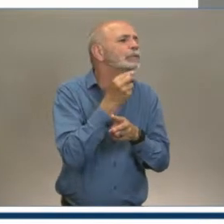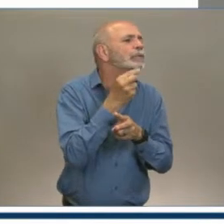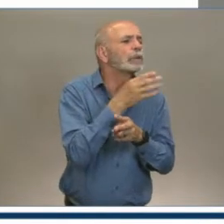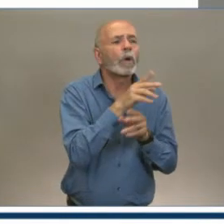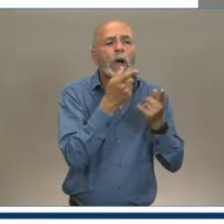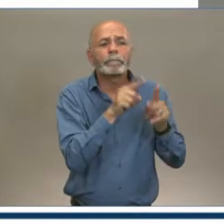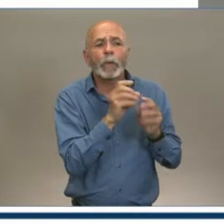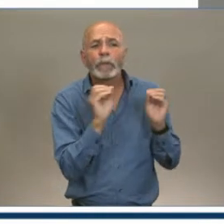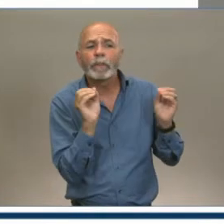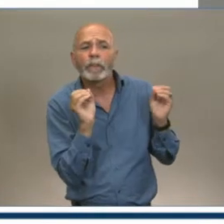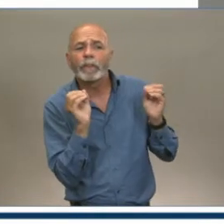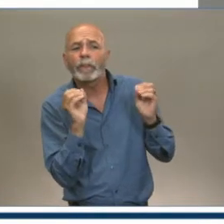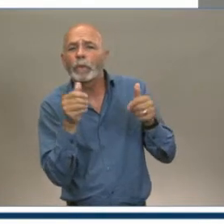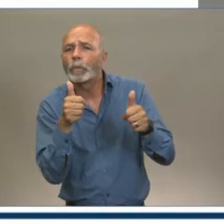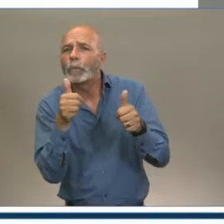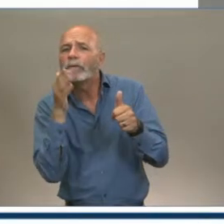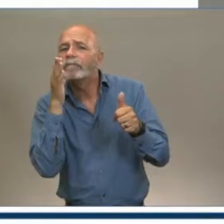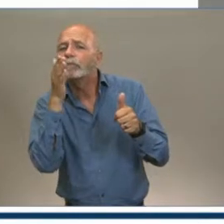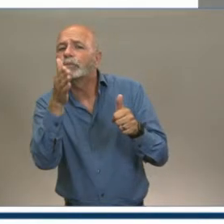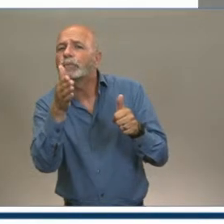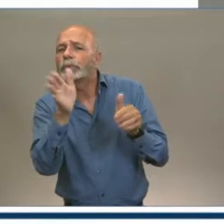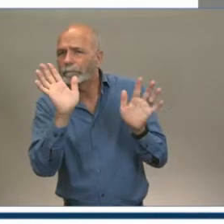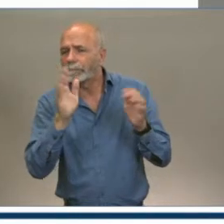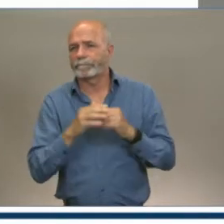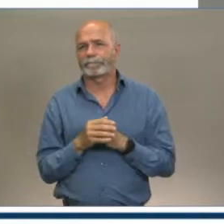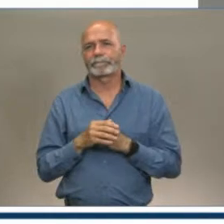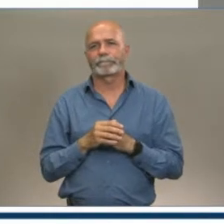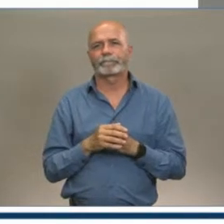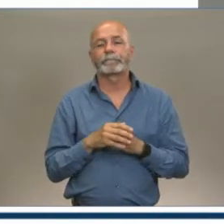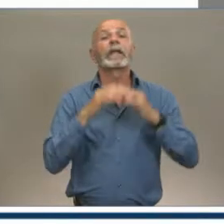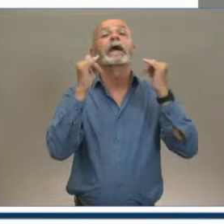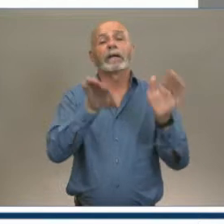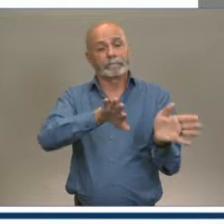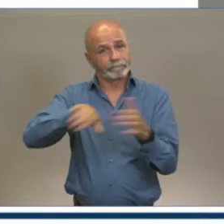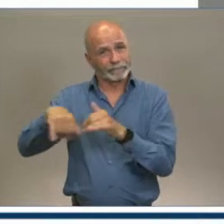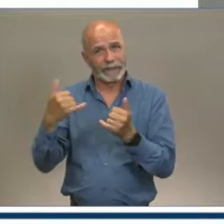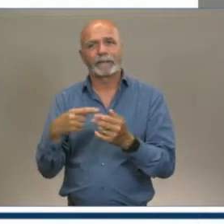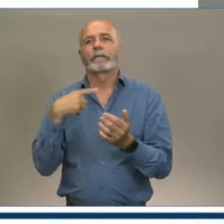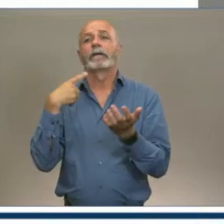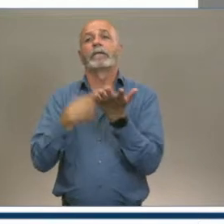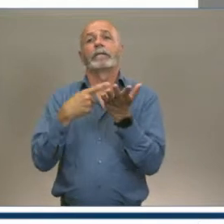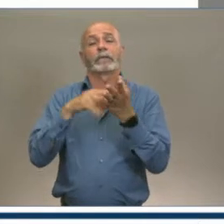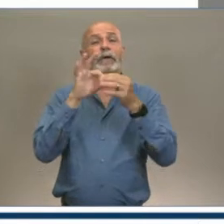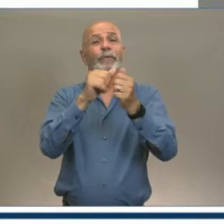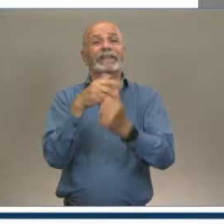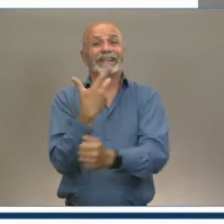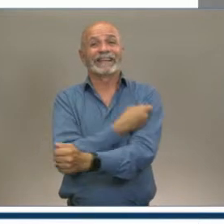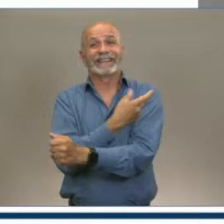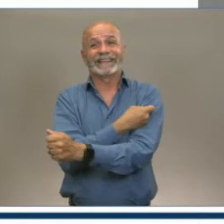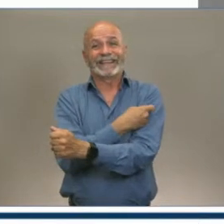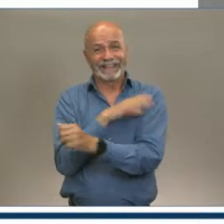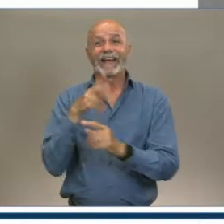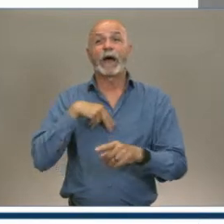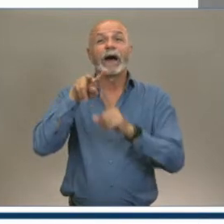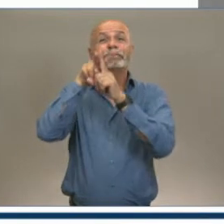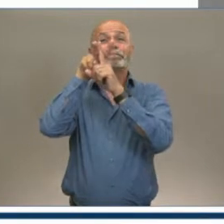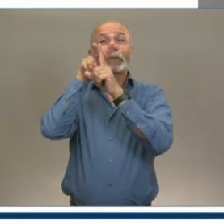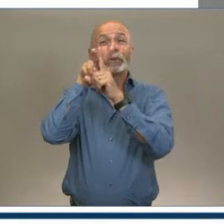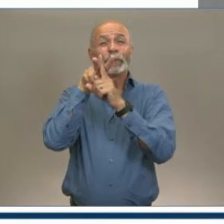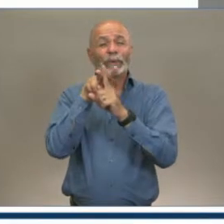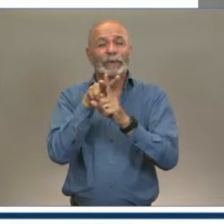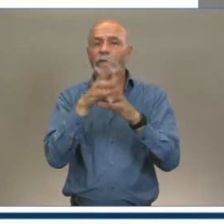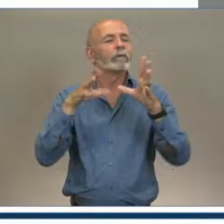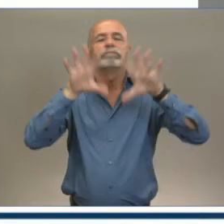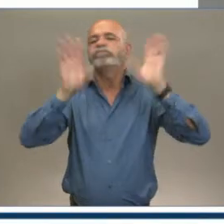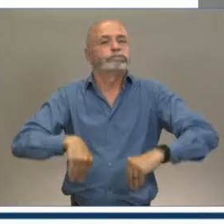I'd like to quickly mention about the vaccine booking page. Yesterday, we had to take it offline for a few hours. Inviting people to book